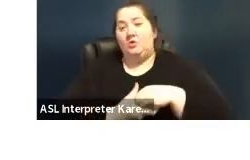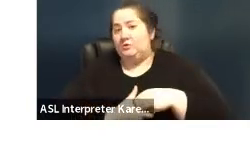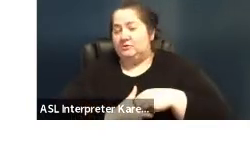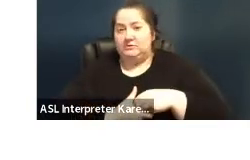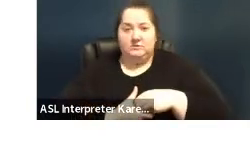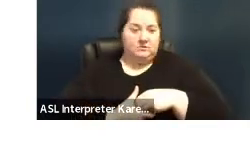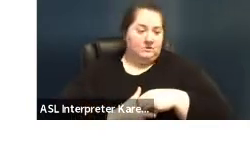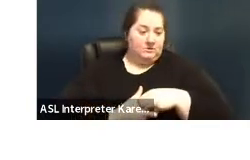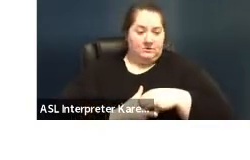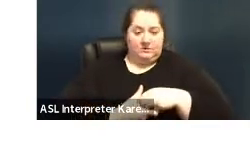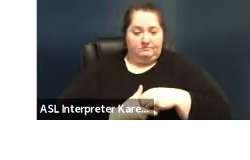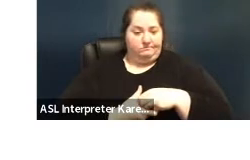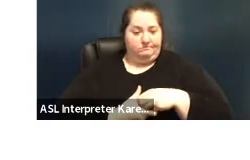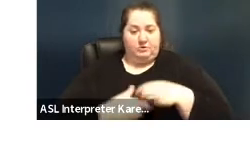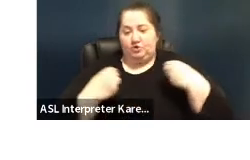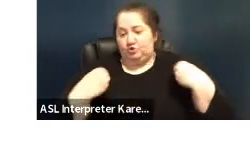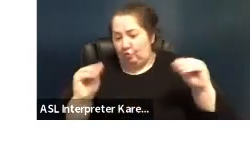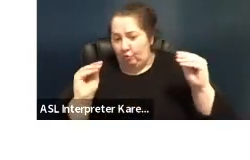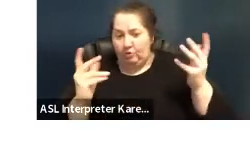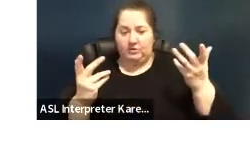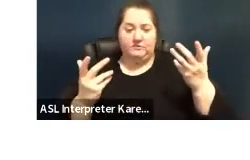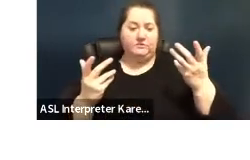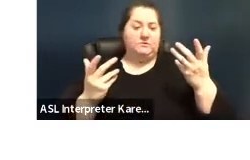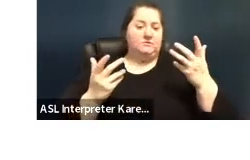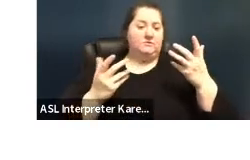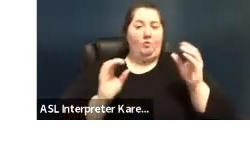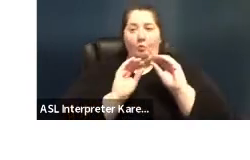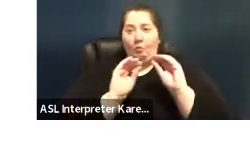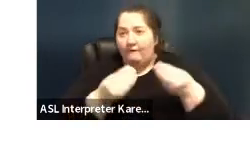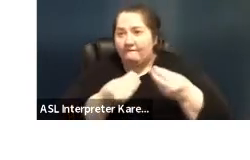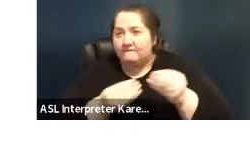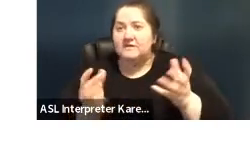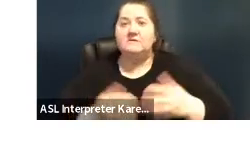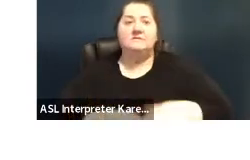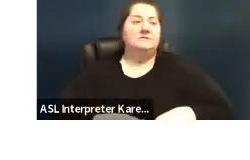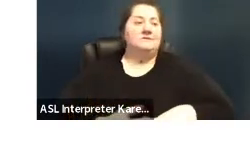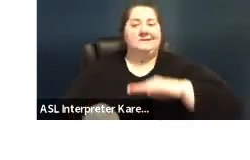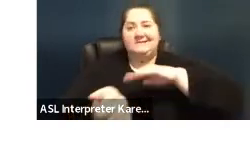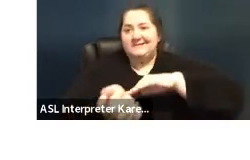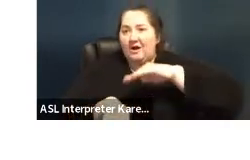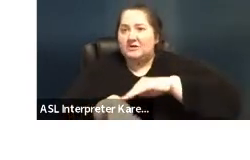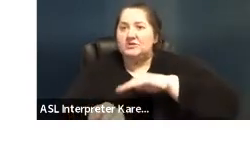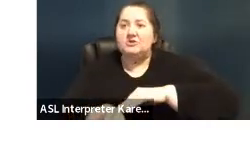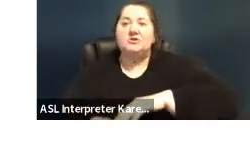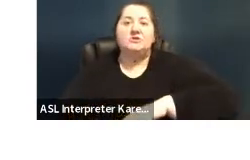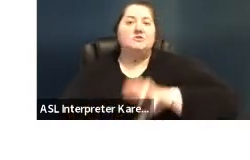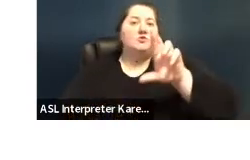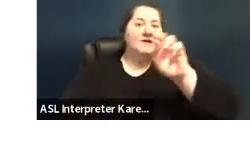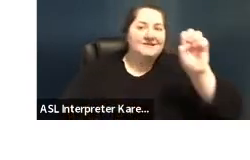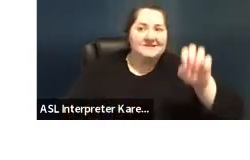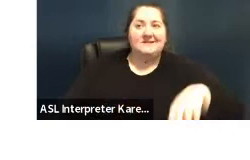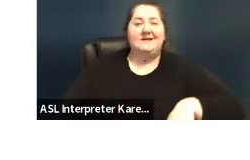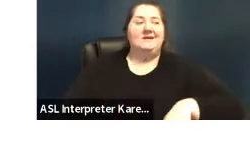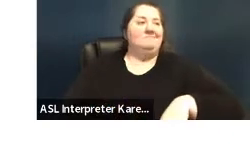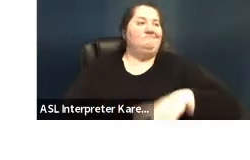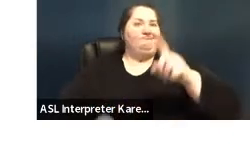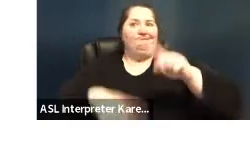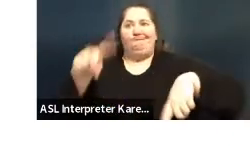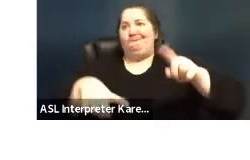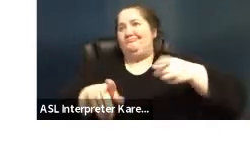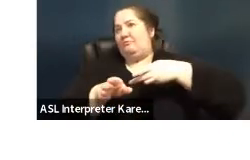kinds of stores, offices of doctors and real estate agents and all kinds of